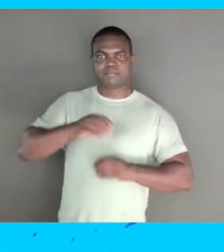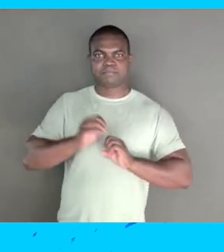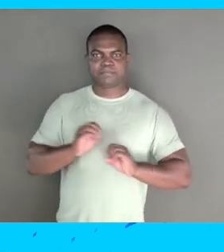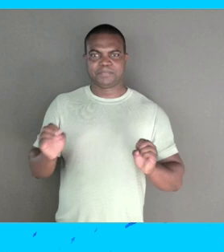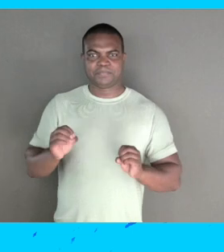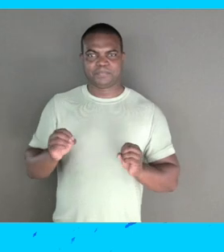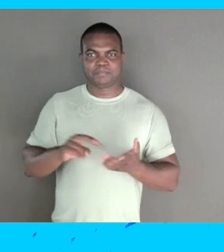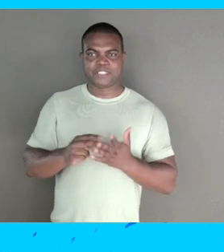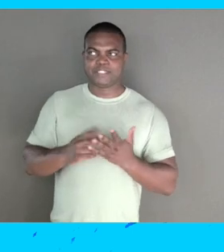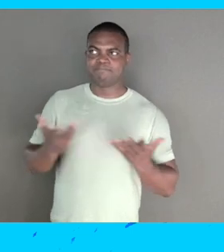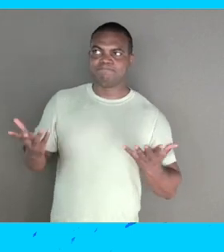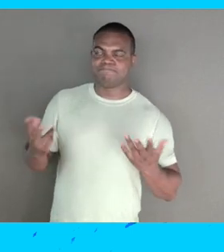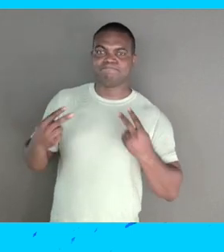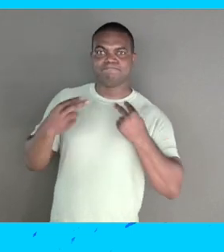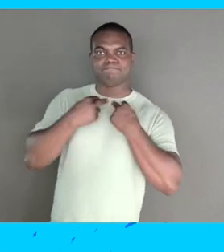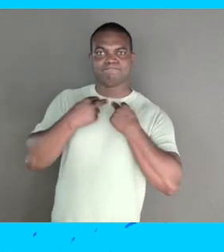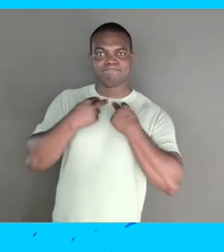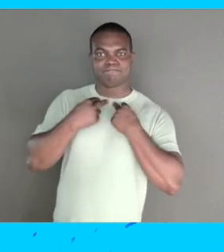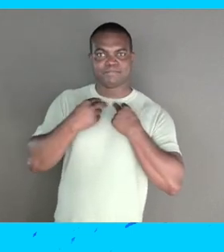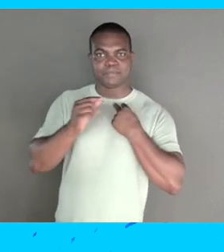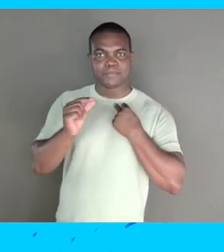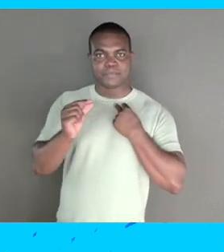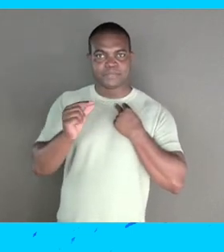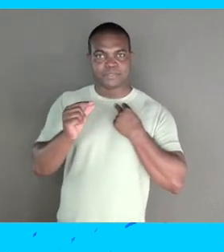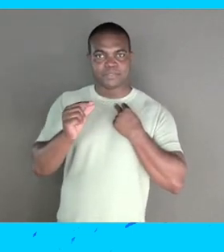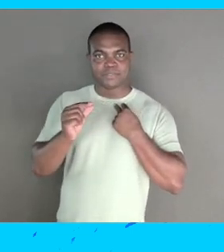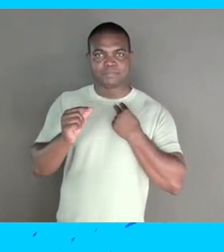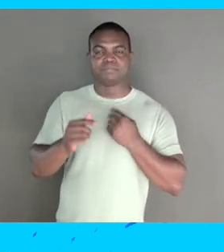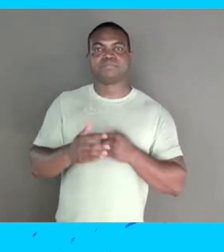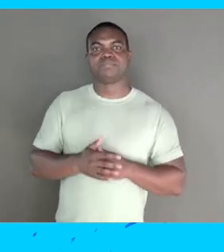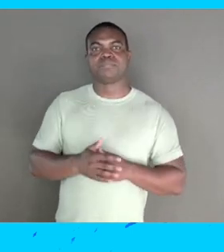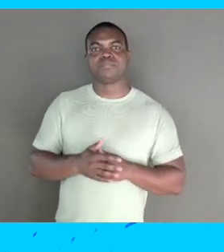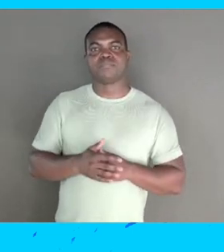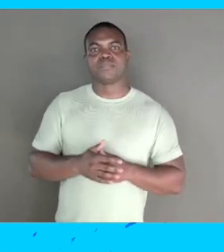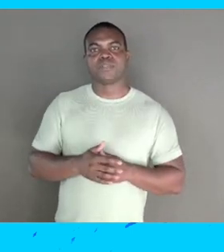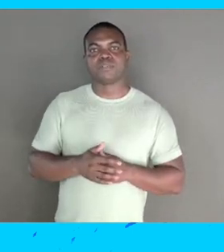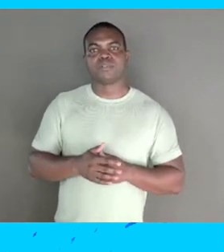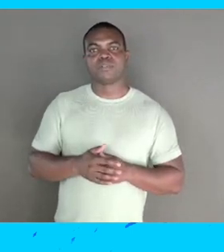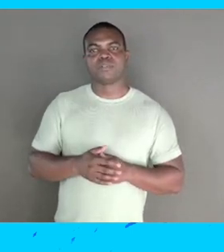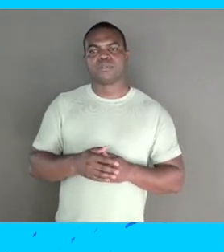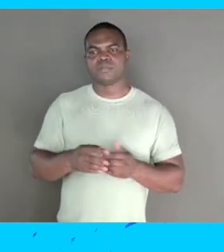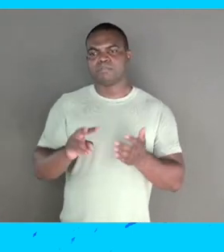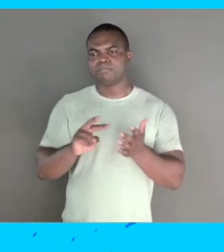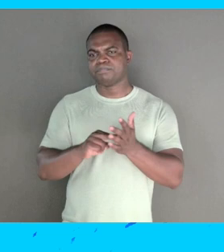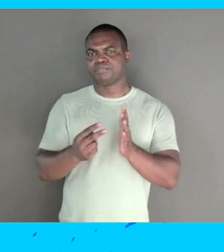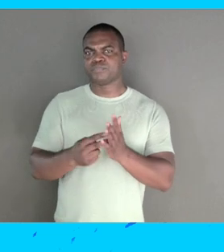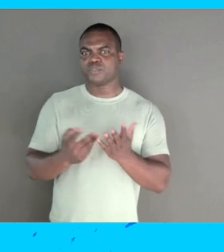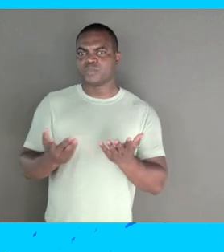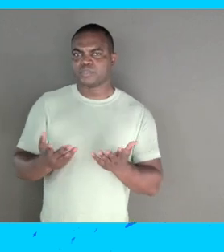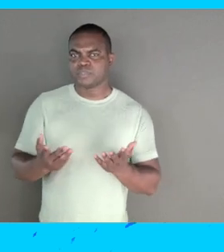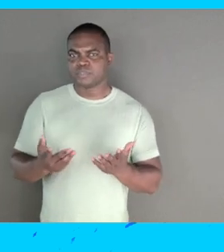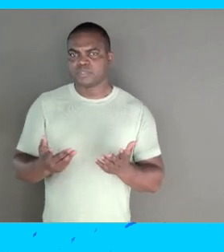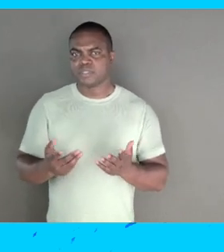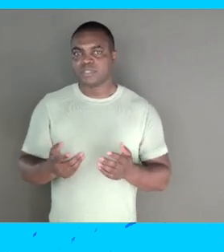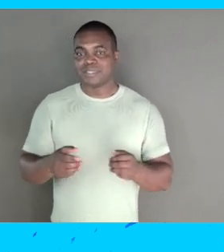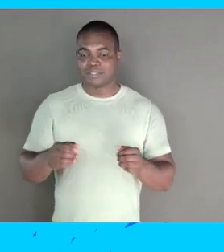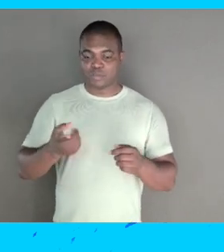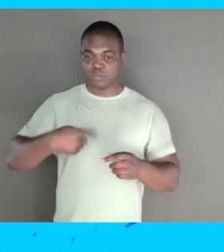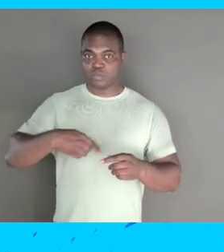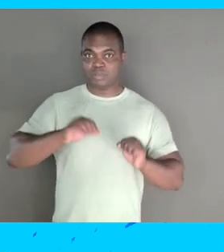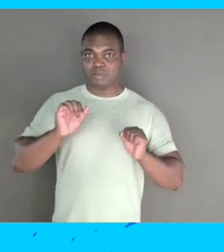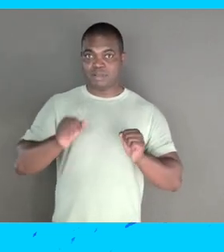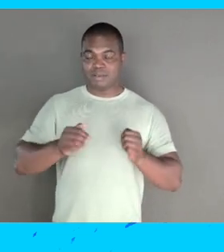it's criminalized and it is punishable by law. So that makes it even impossible to even try to